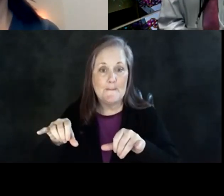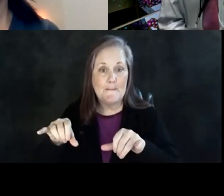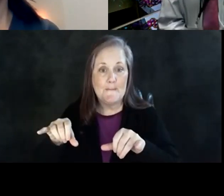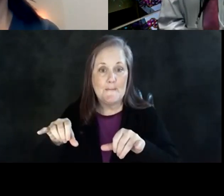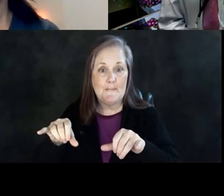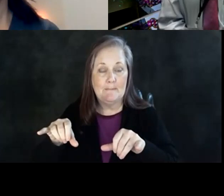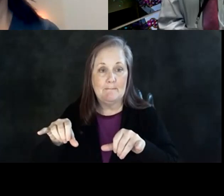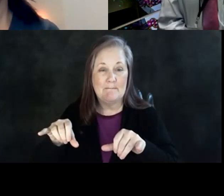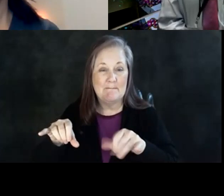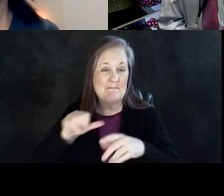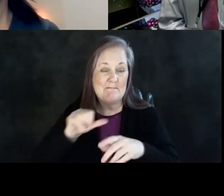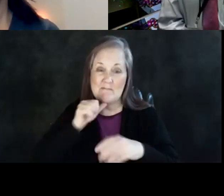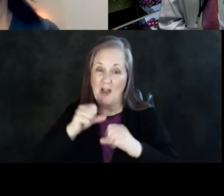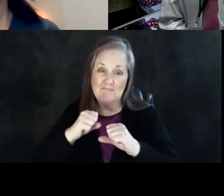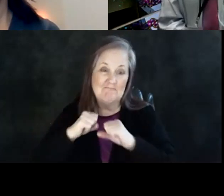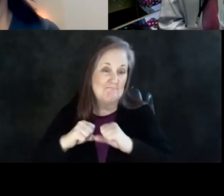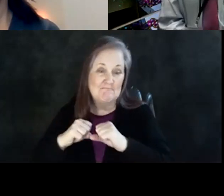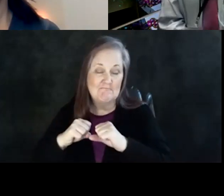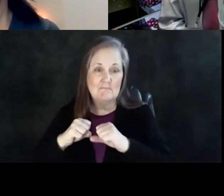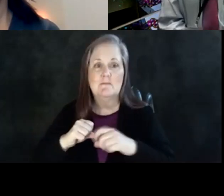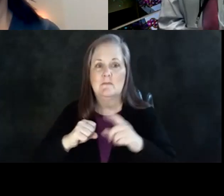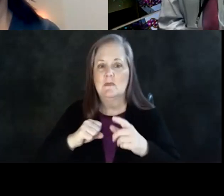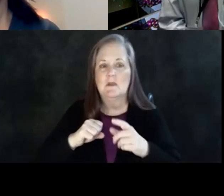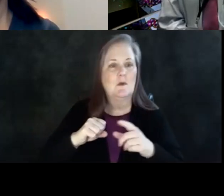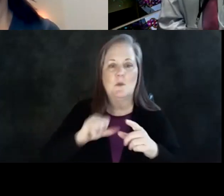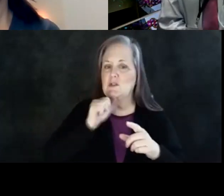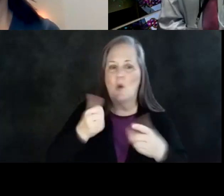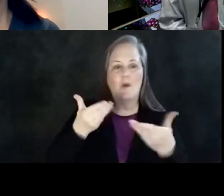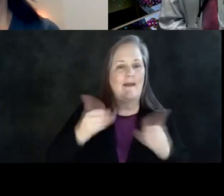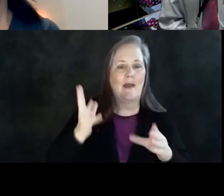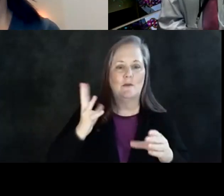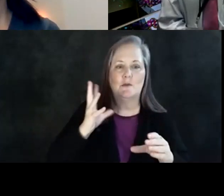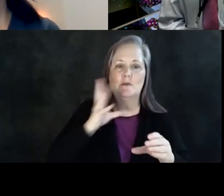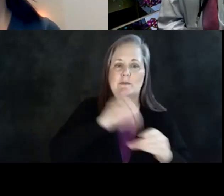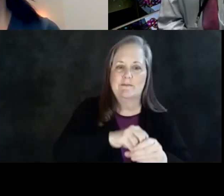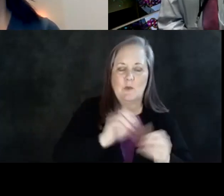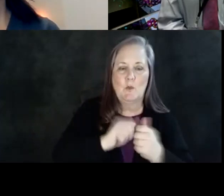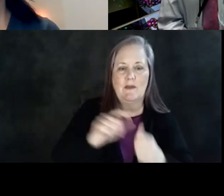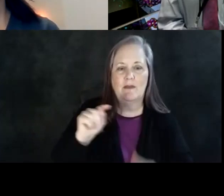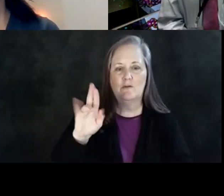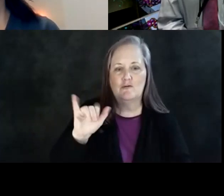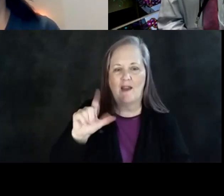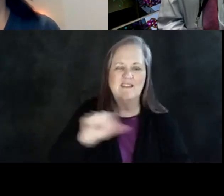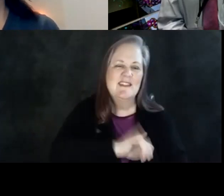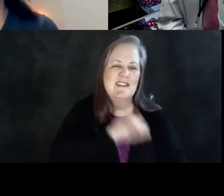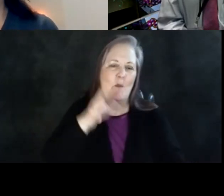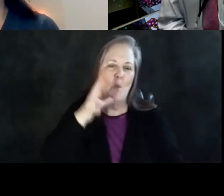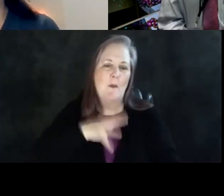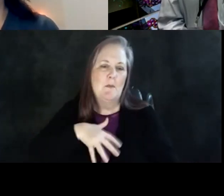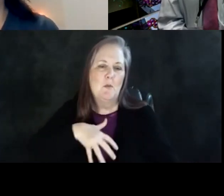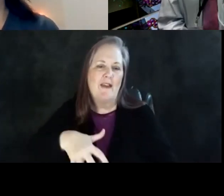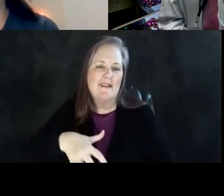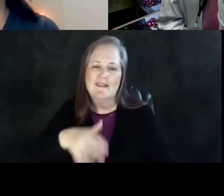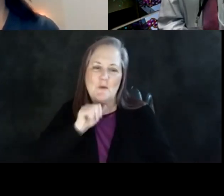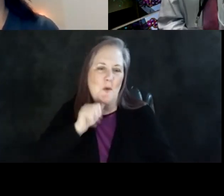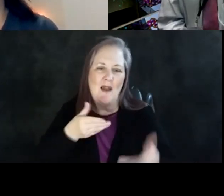is deficient are always excluded from trials, as are pregnant women. But I think we also know that people